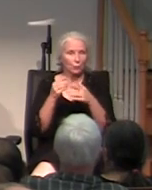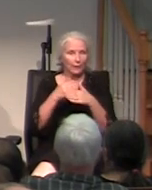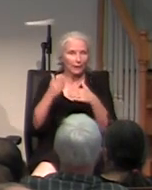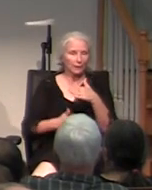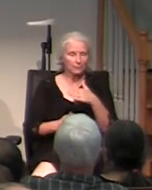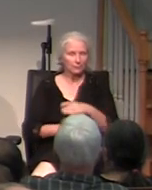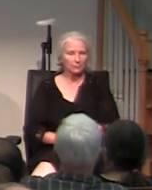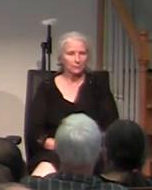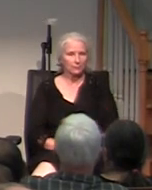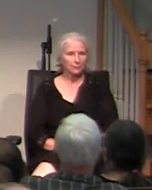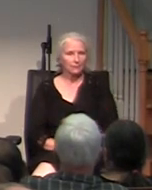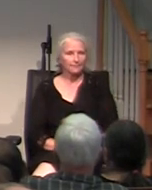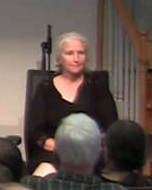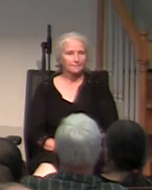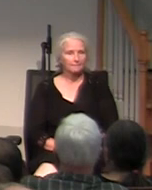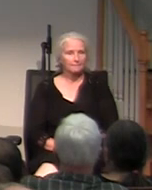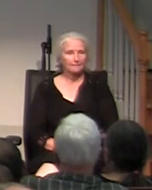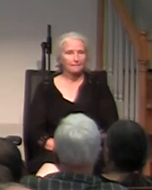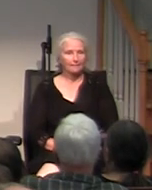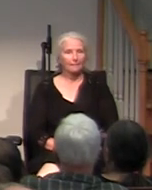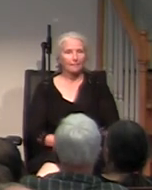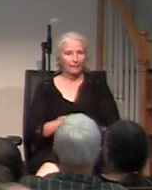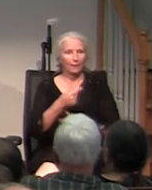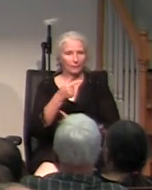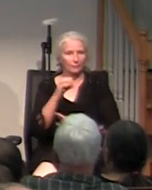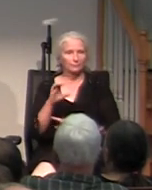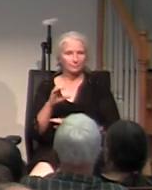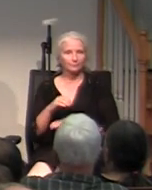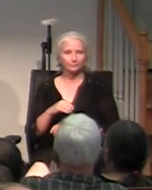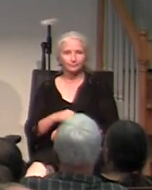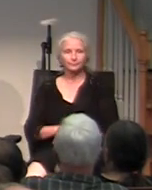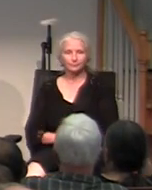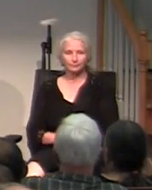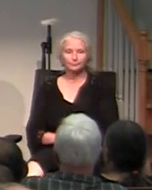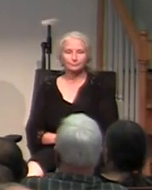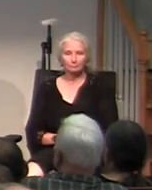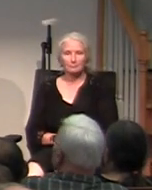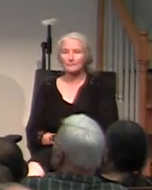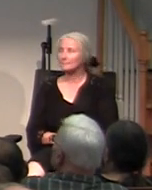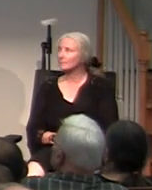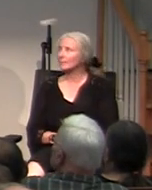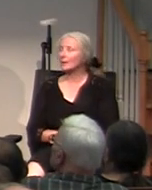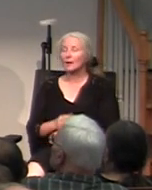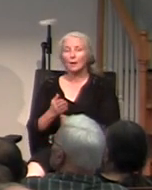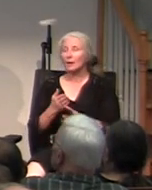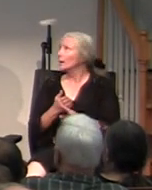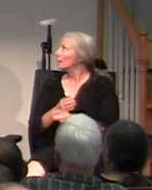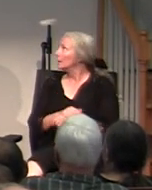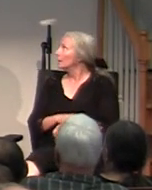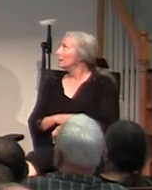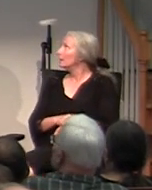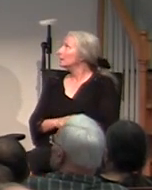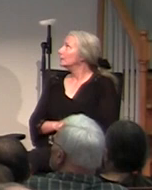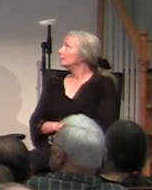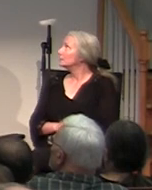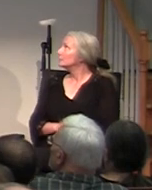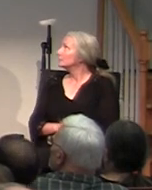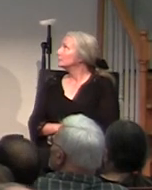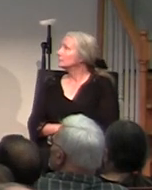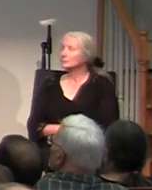But before the loud cry can go to the world, God's people must themselves be ready. And as a body, often called the